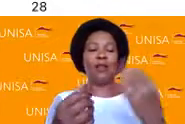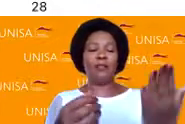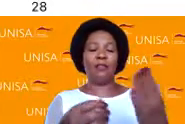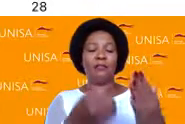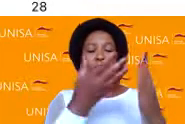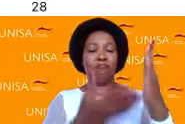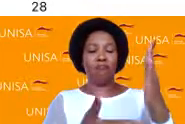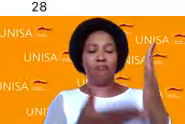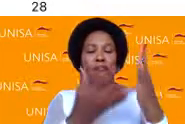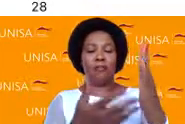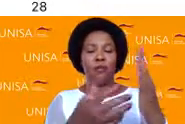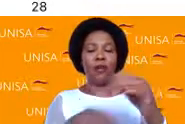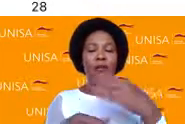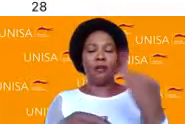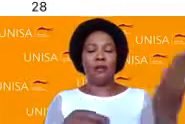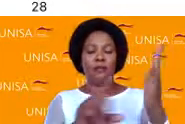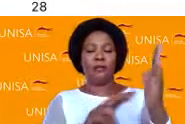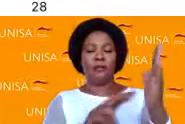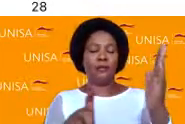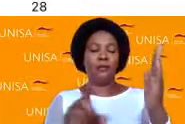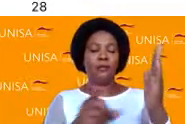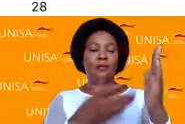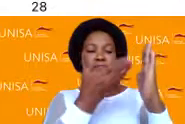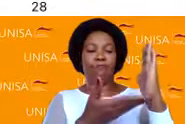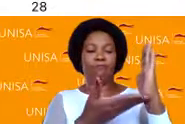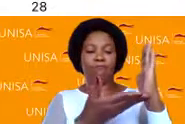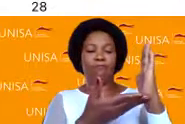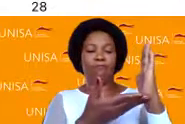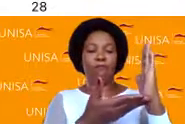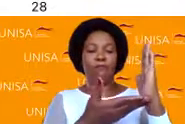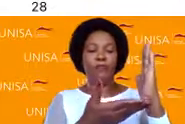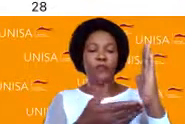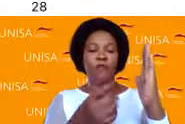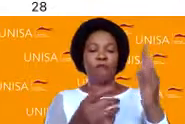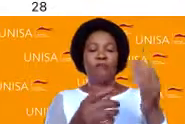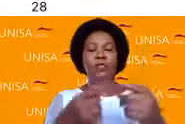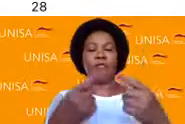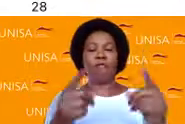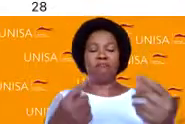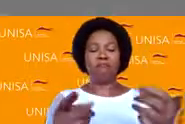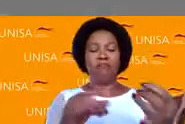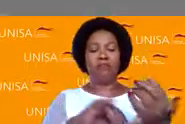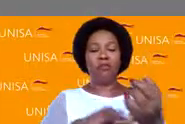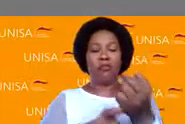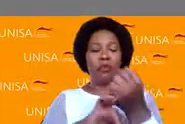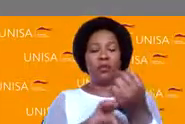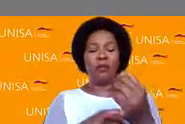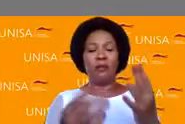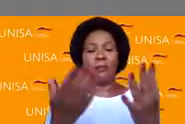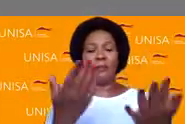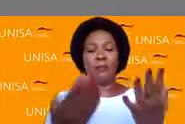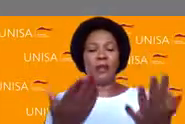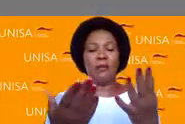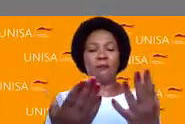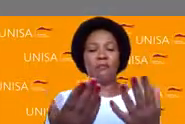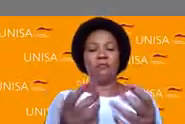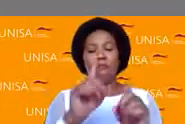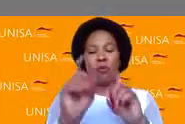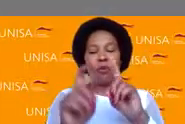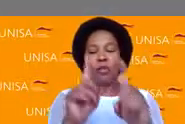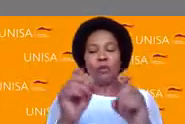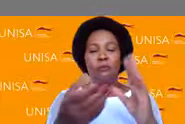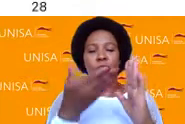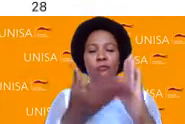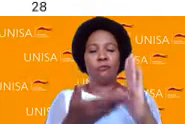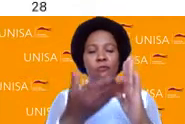in the left navigation for a specific course. You might, for instance, if they've got frequently asked questions, access